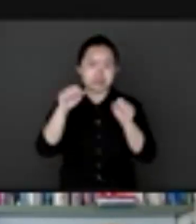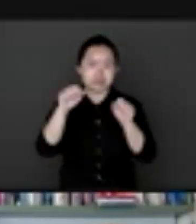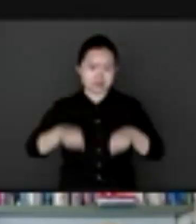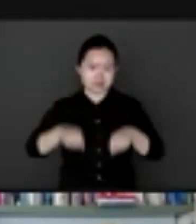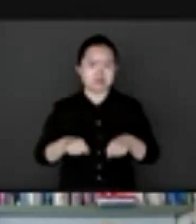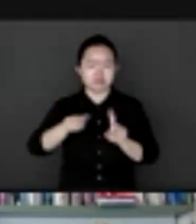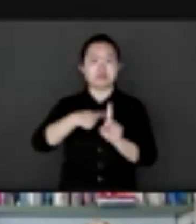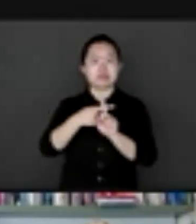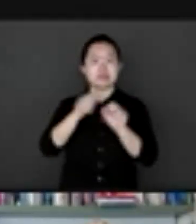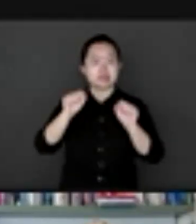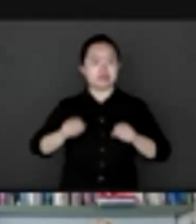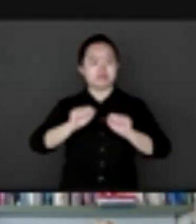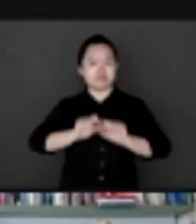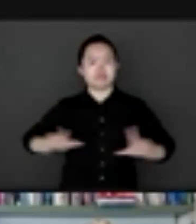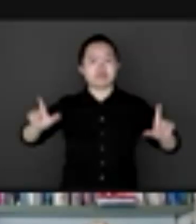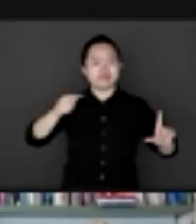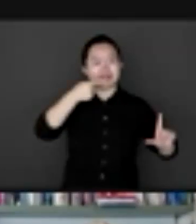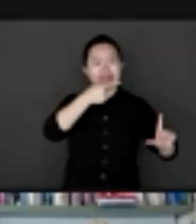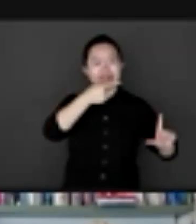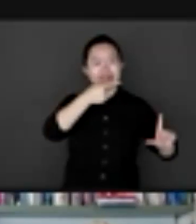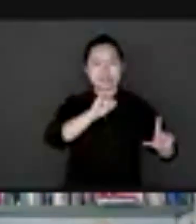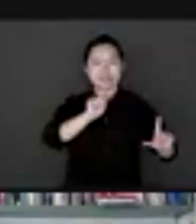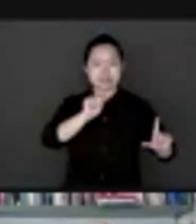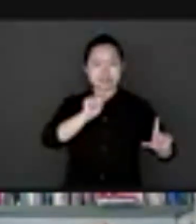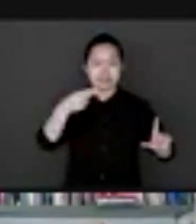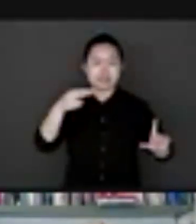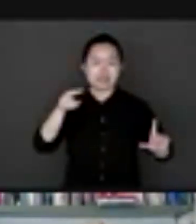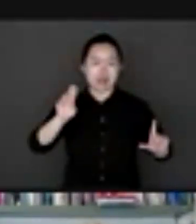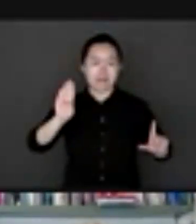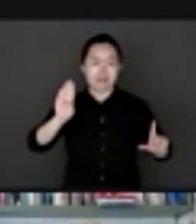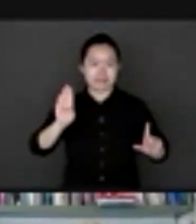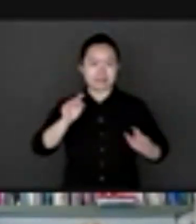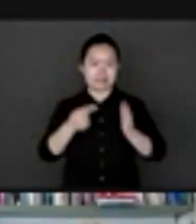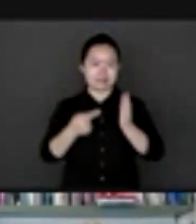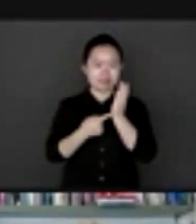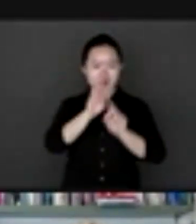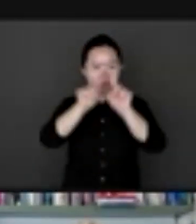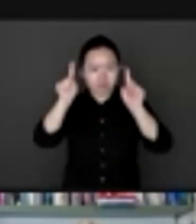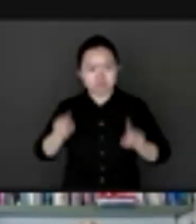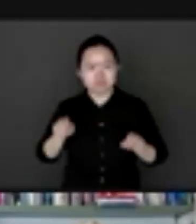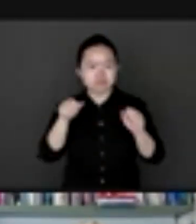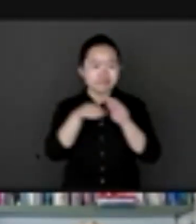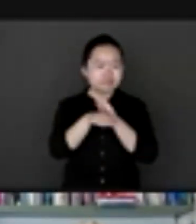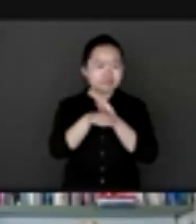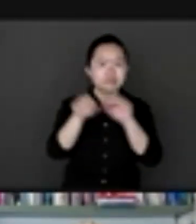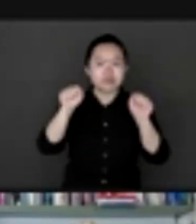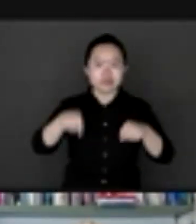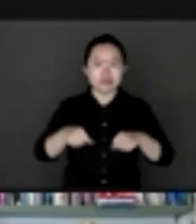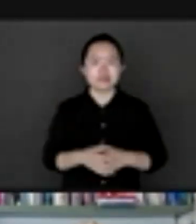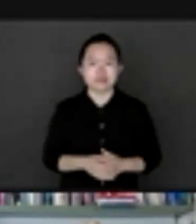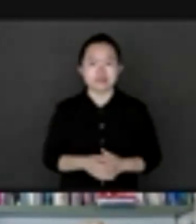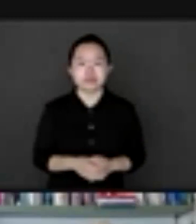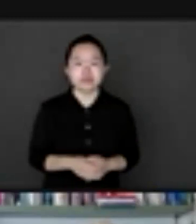It's very awkward to say one more each time. Our focus on maintainability and accessibility of the Design System Italia resources